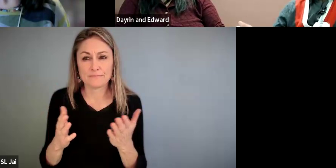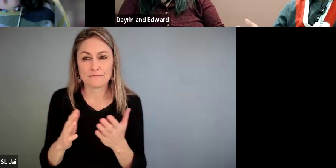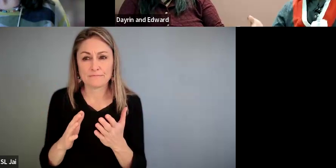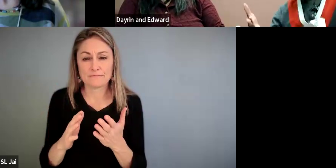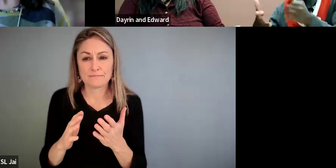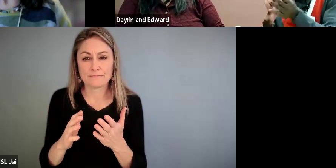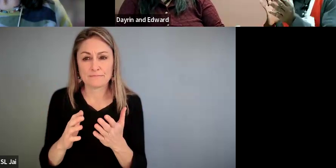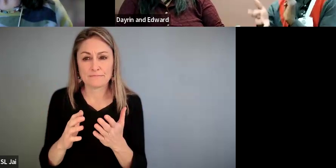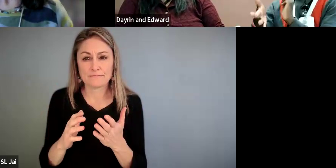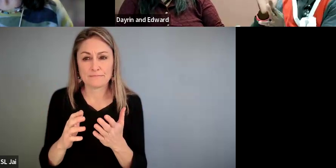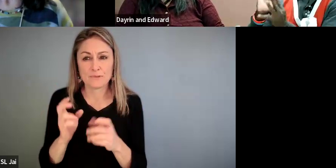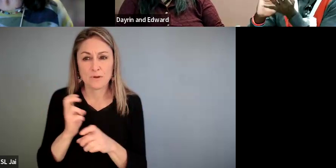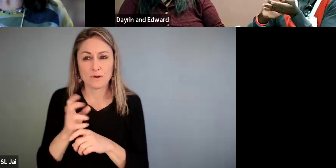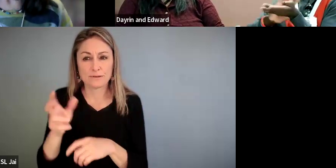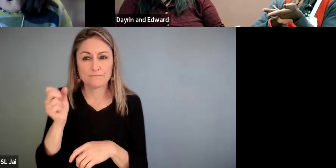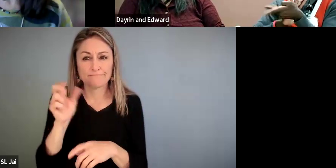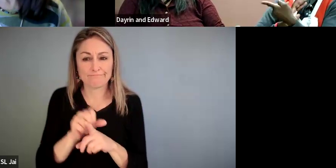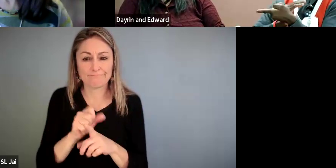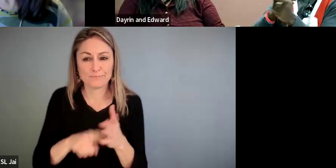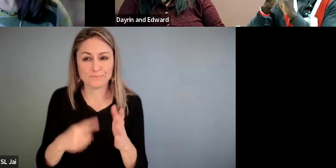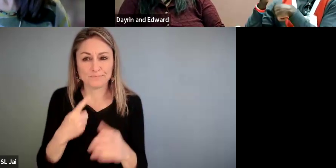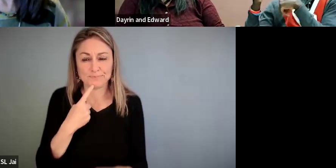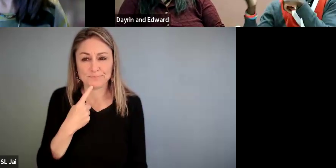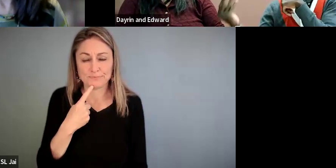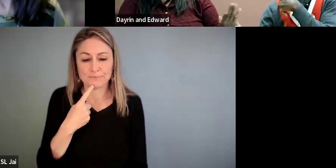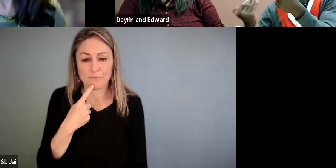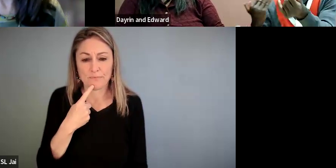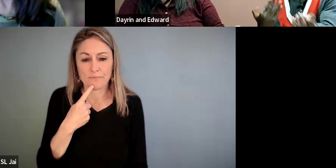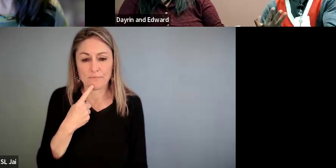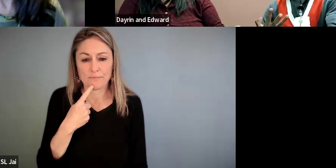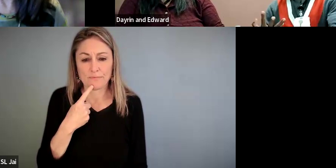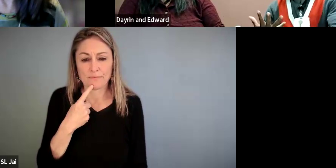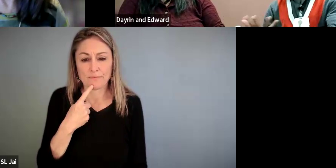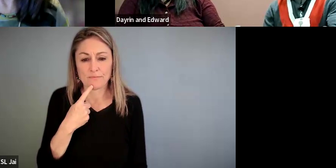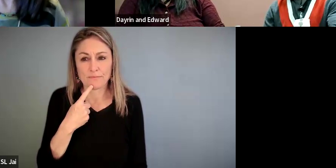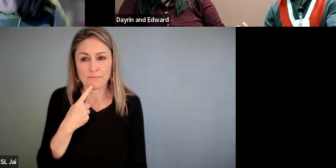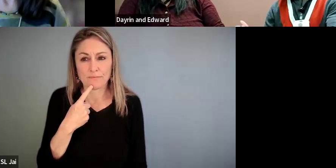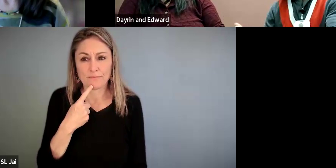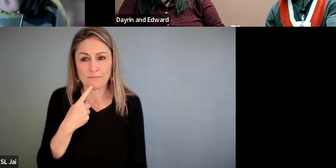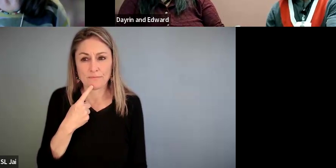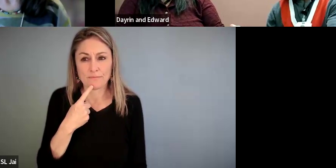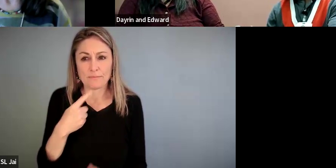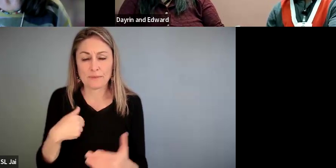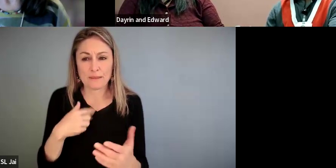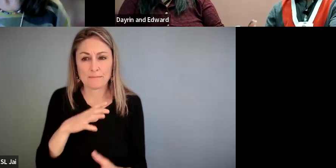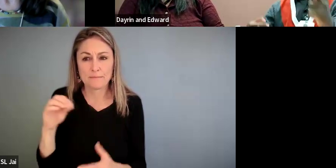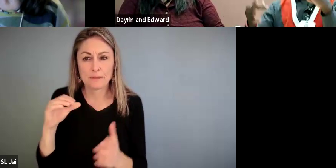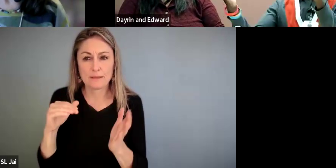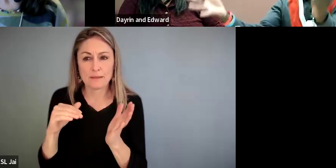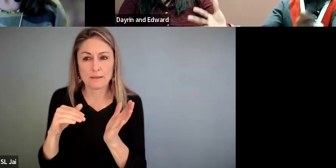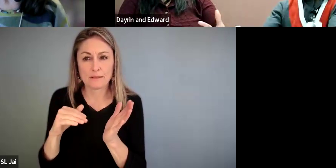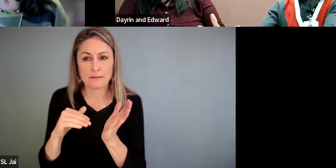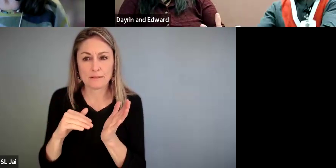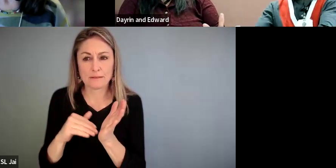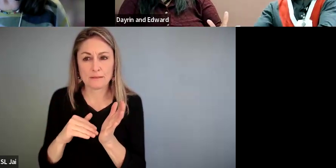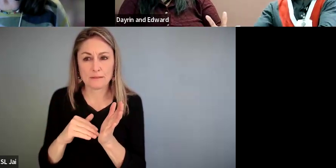on. So they were able to speak to me as well as the doctor, because the doctor gave me